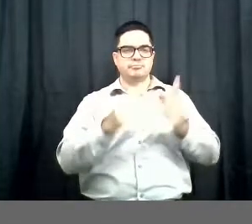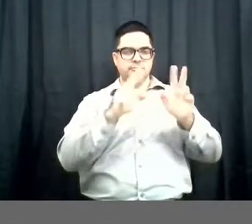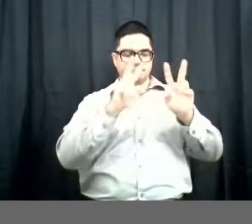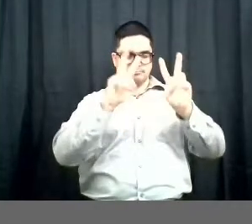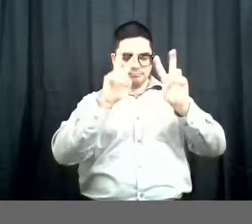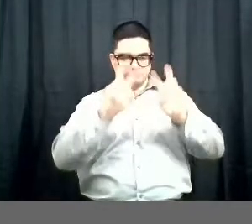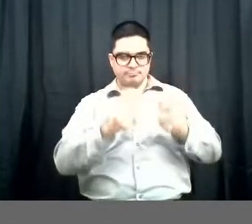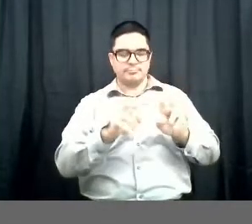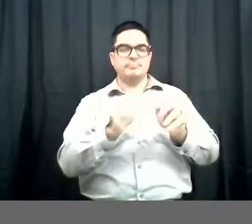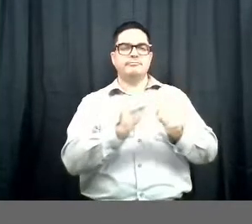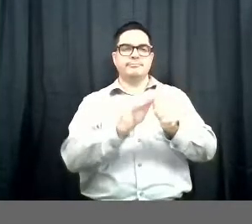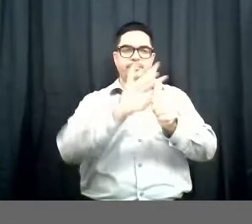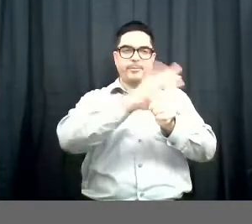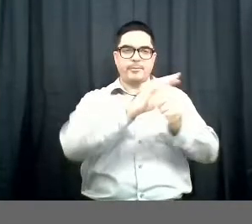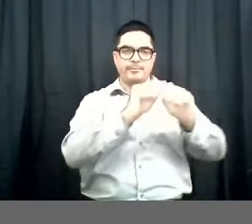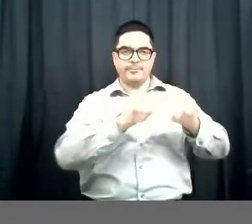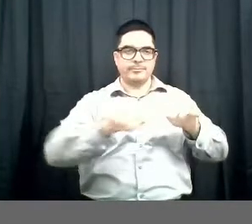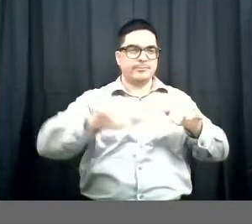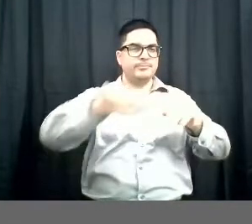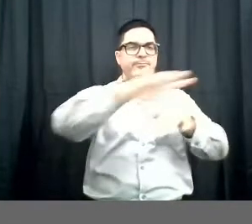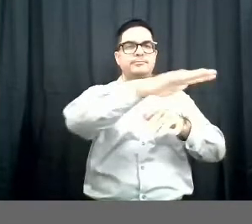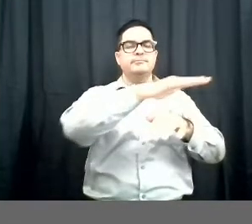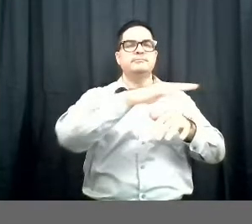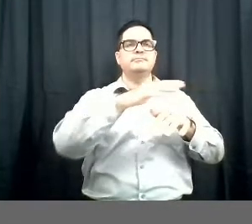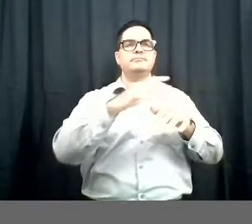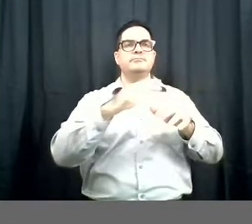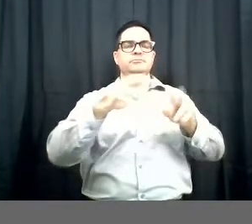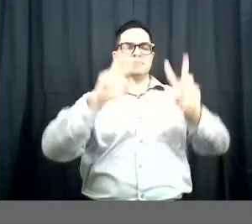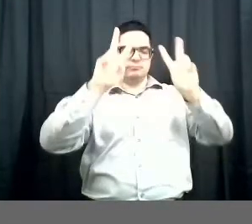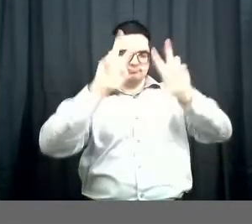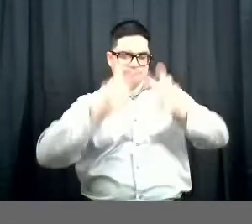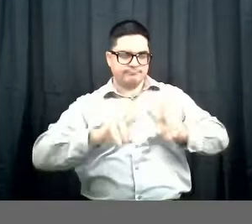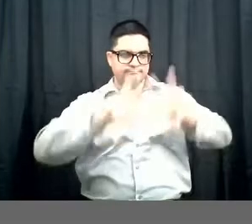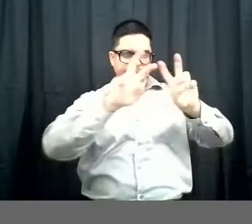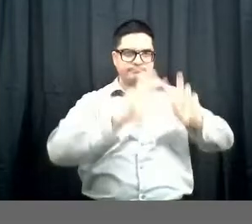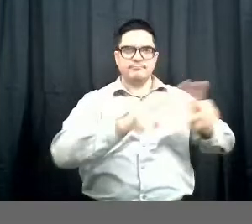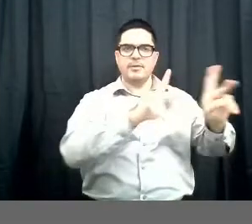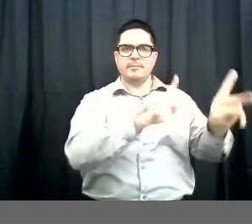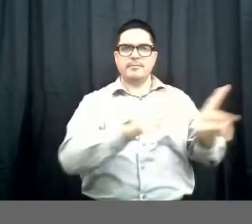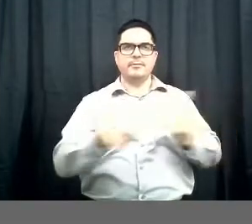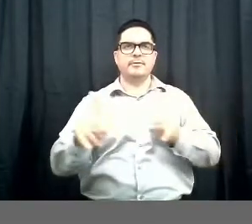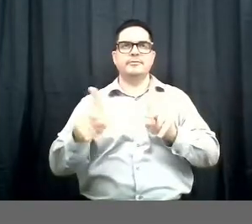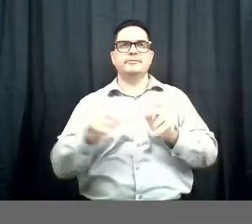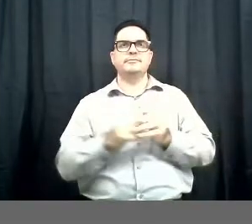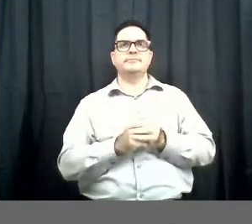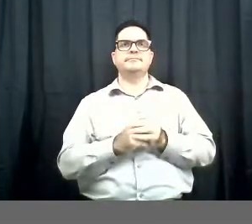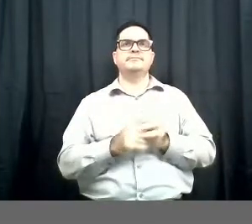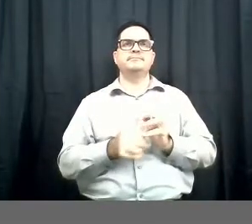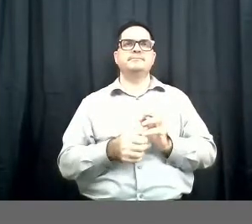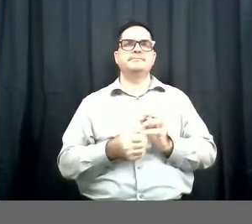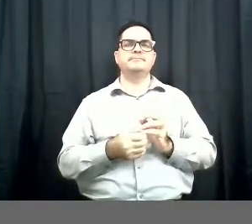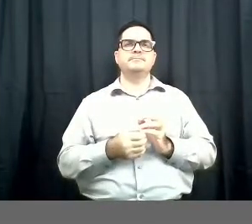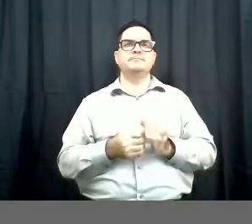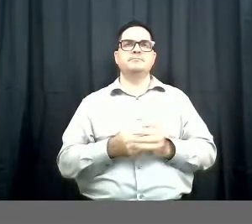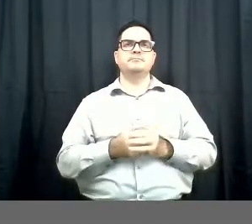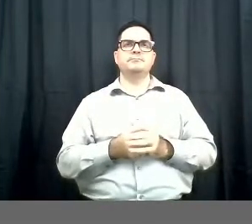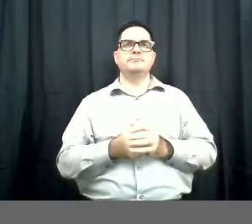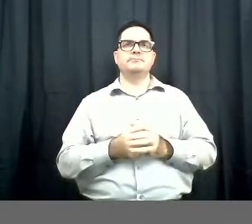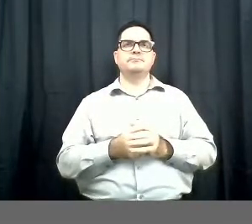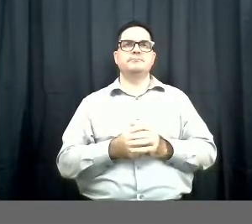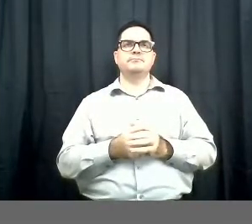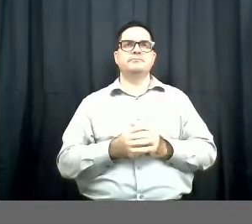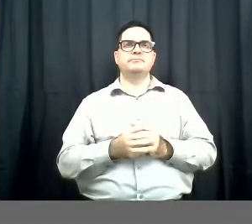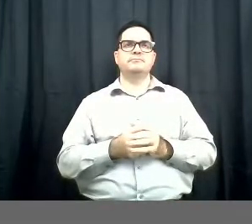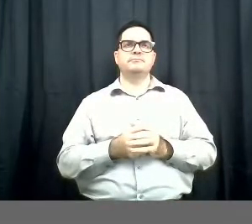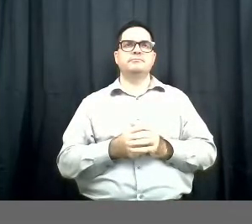COVID-19 pandemic. As a result of that review, the board re-entered formal mediation in August. The resulting proposals